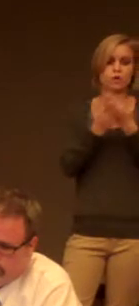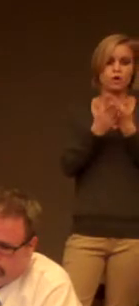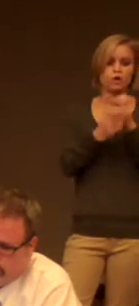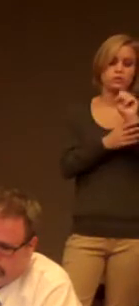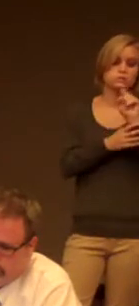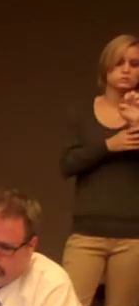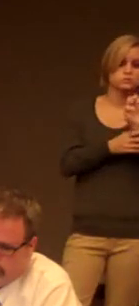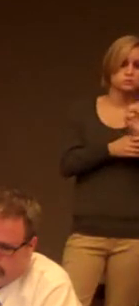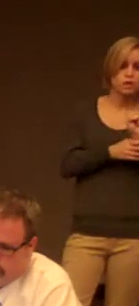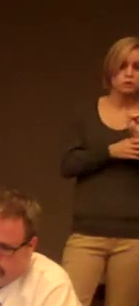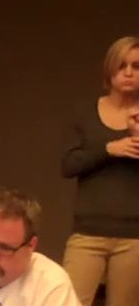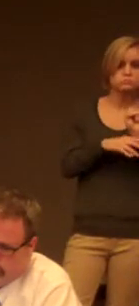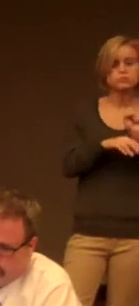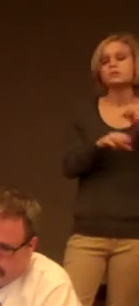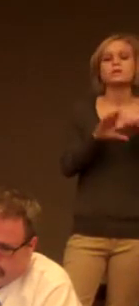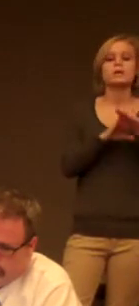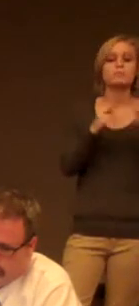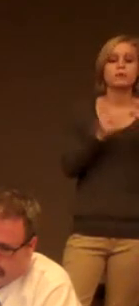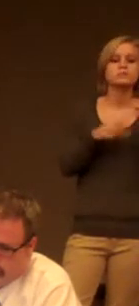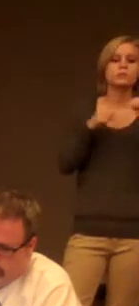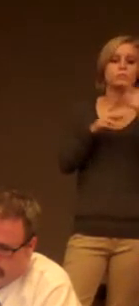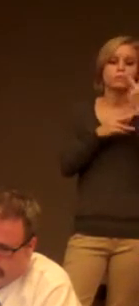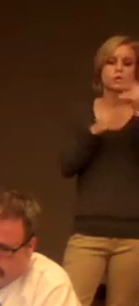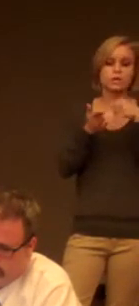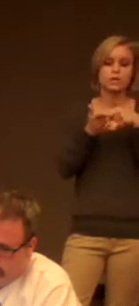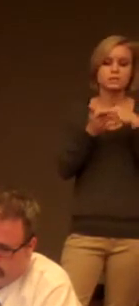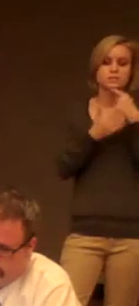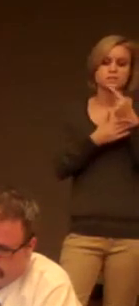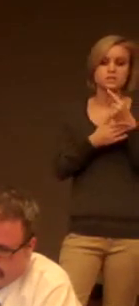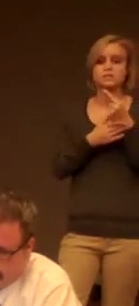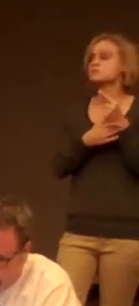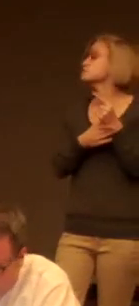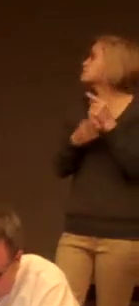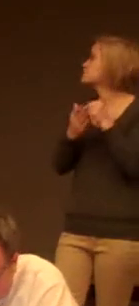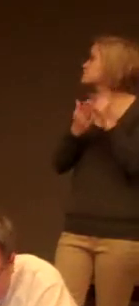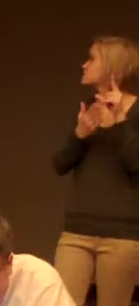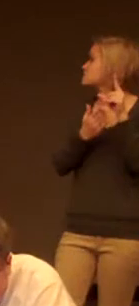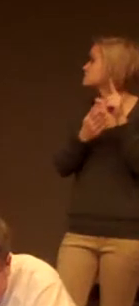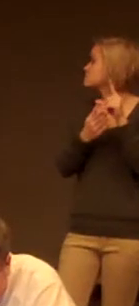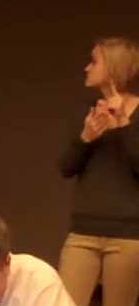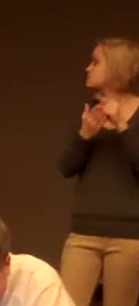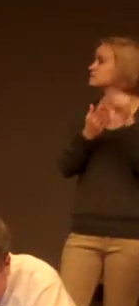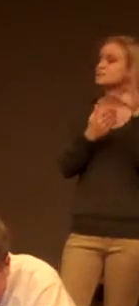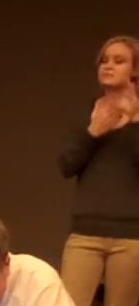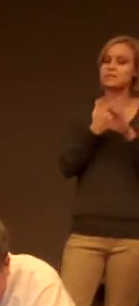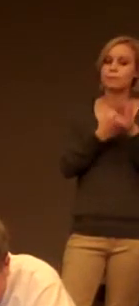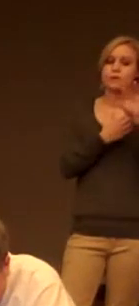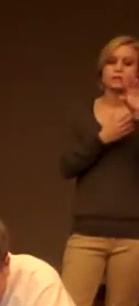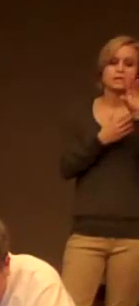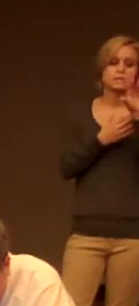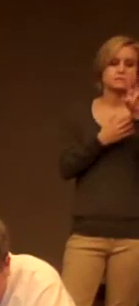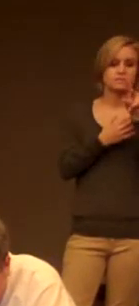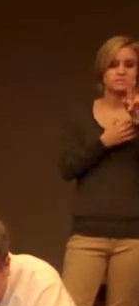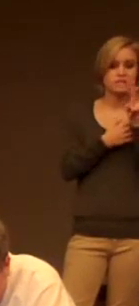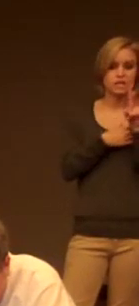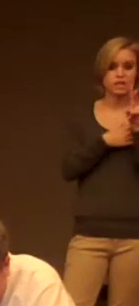And if you look at this, this says December, this is almost an anniversary, this is December